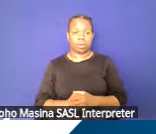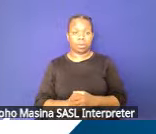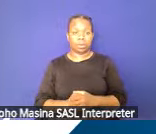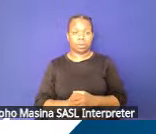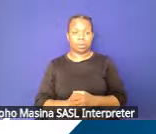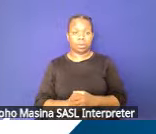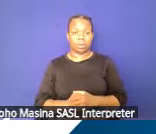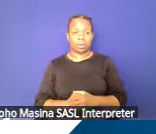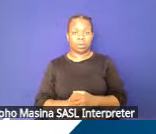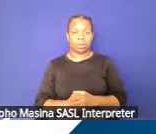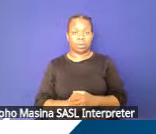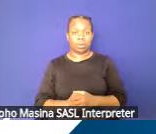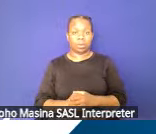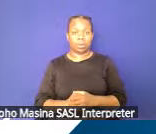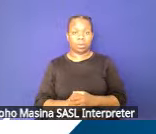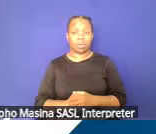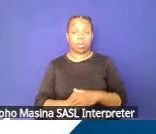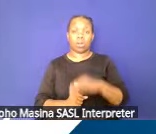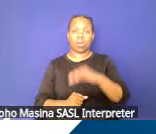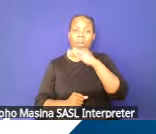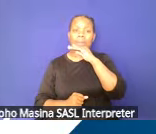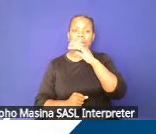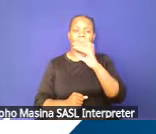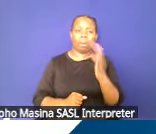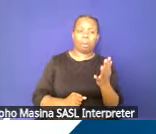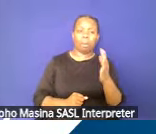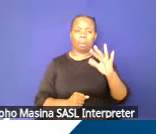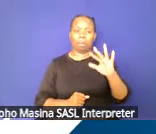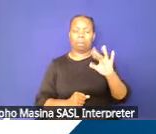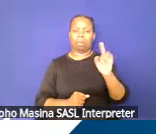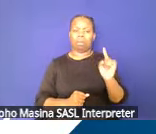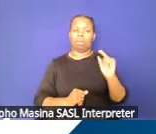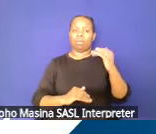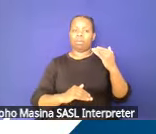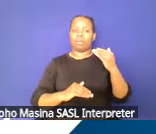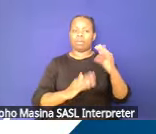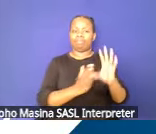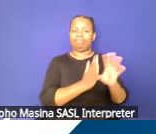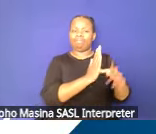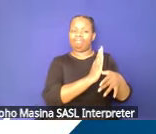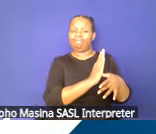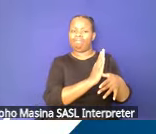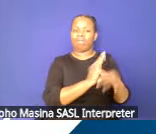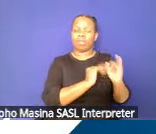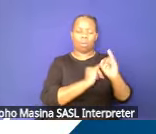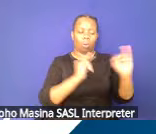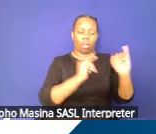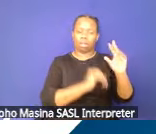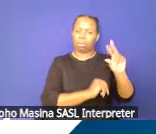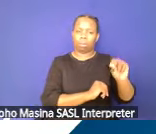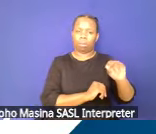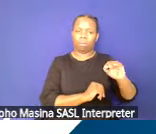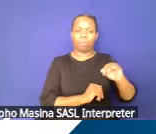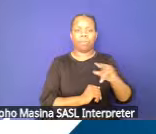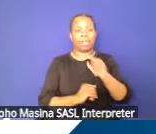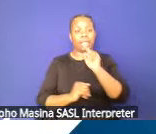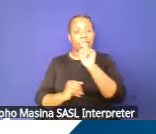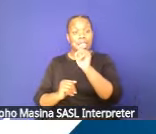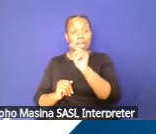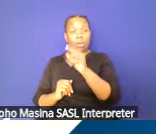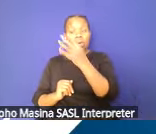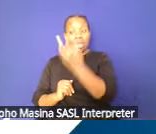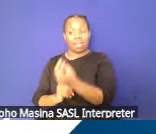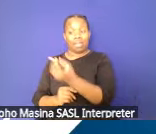So it is a moderate to severe impairment. Okay. Here we have